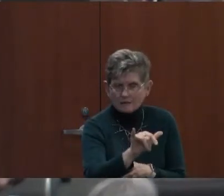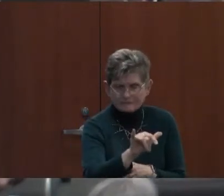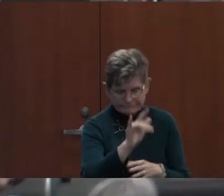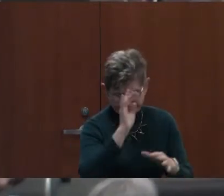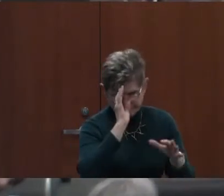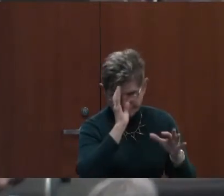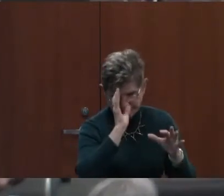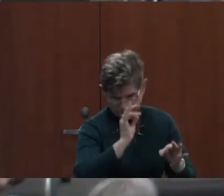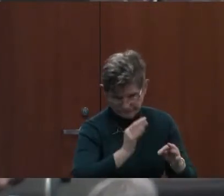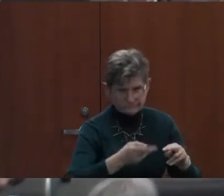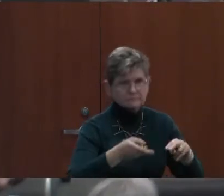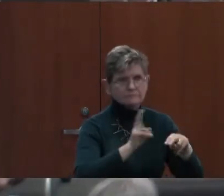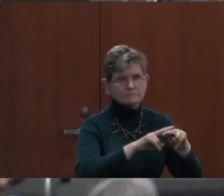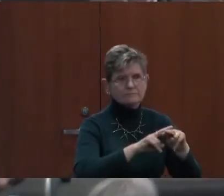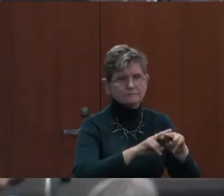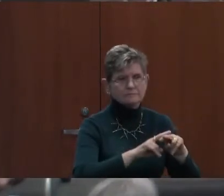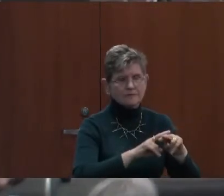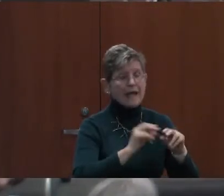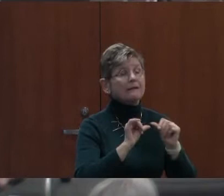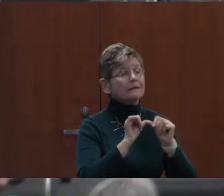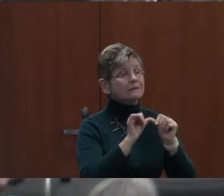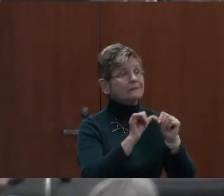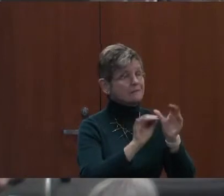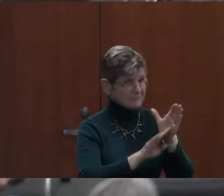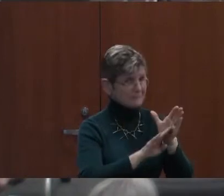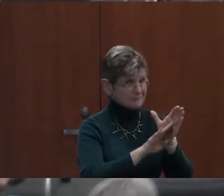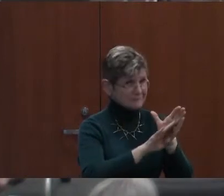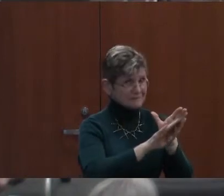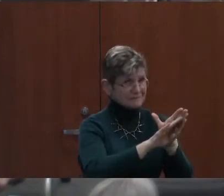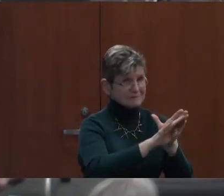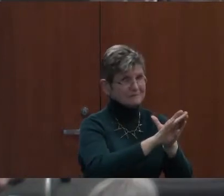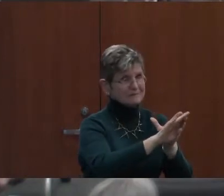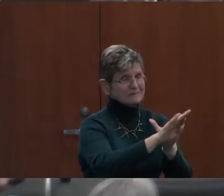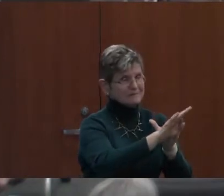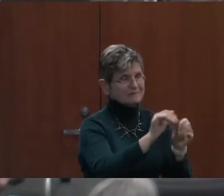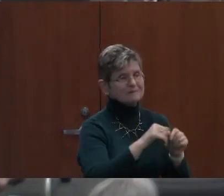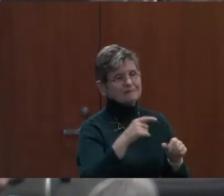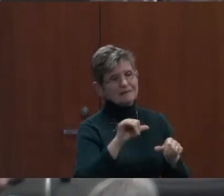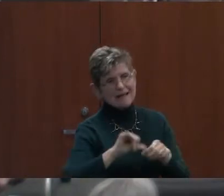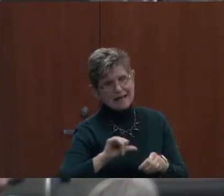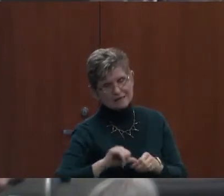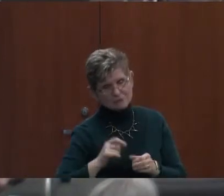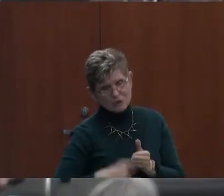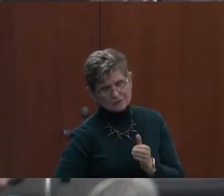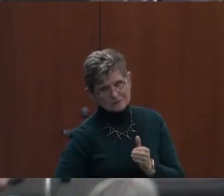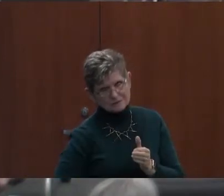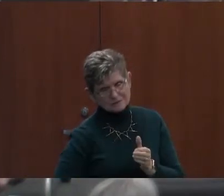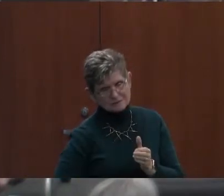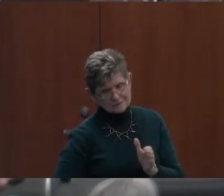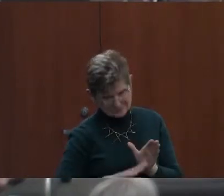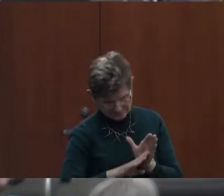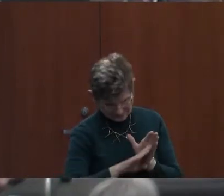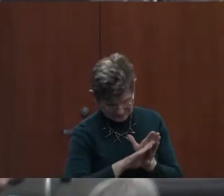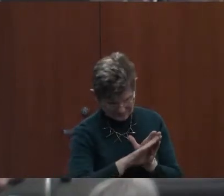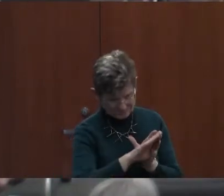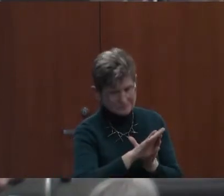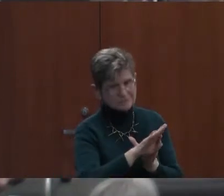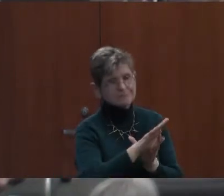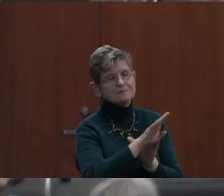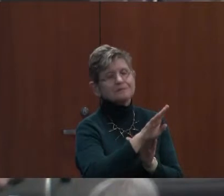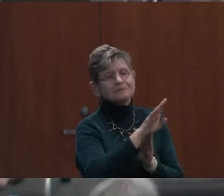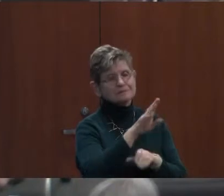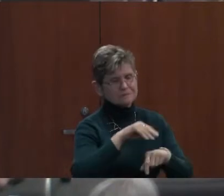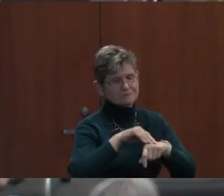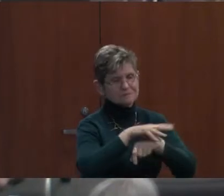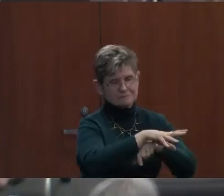definitely seen increases, and we've continued to see increases, and the gas prices that we are currently seeing are definitely driving